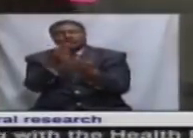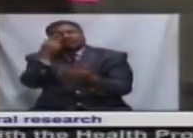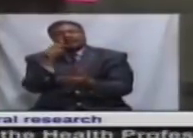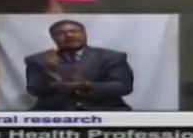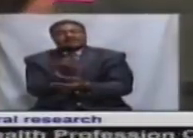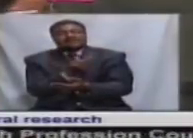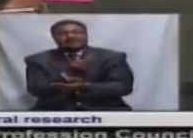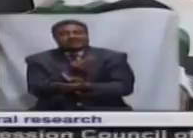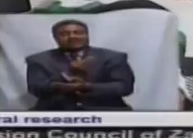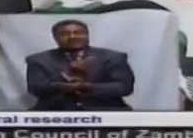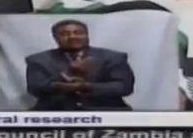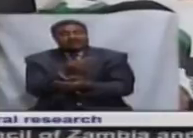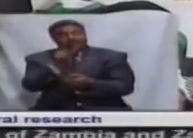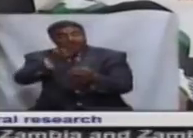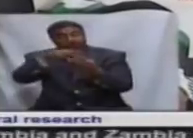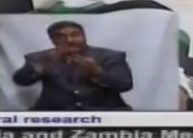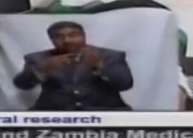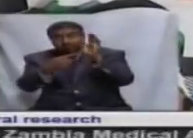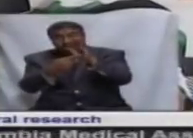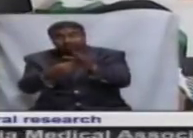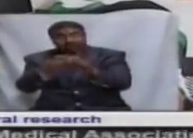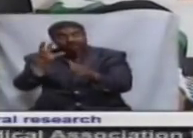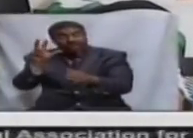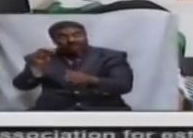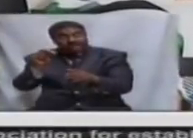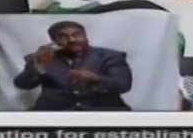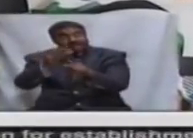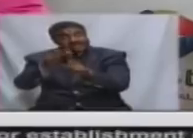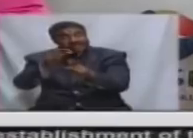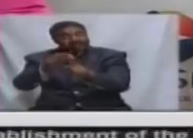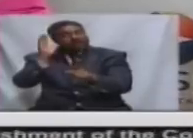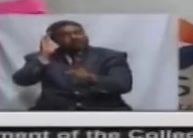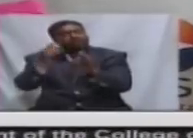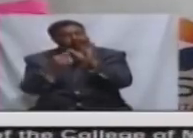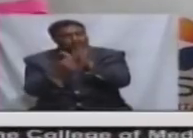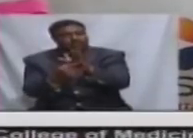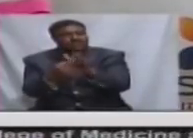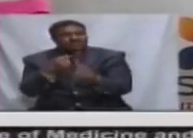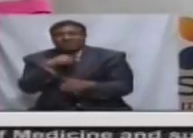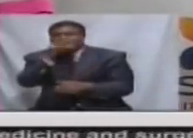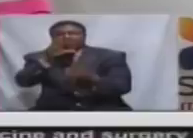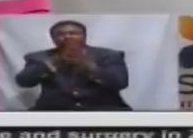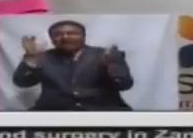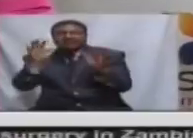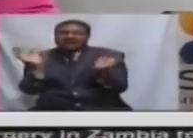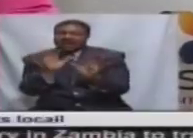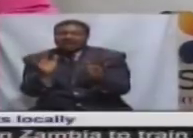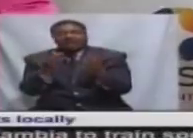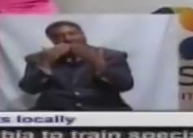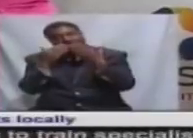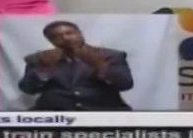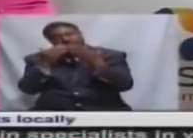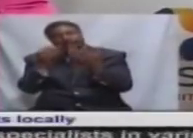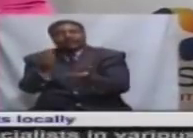China. ZNBC Director of Engineering and Technical Services, Malolela Lusambo, received the state-of-the-art equipment, which